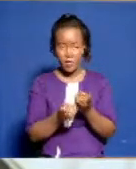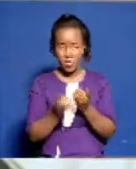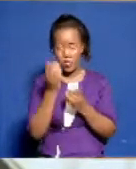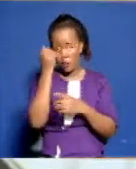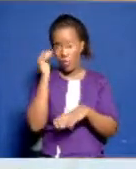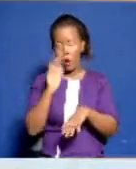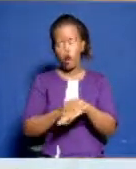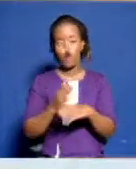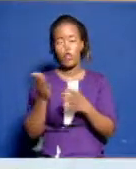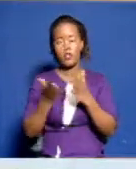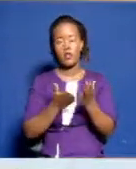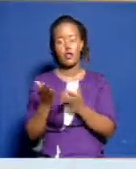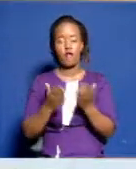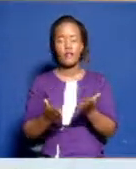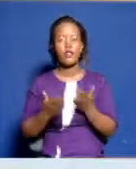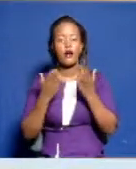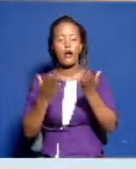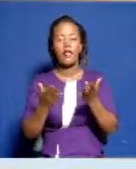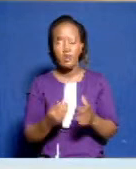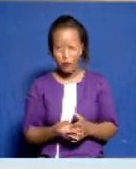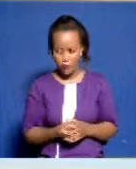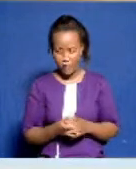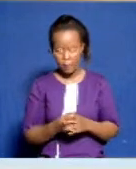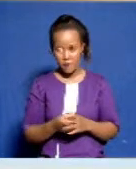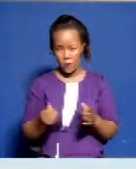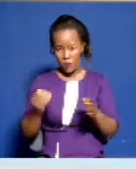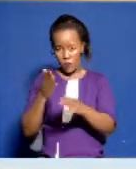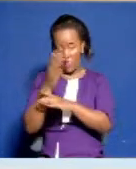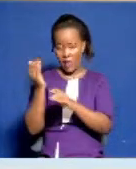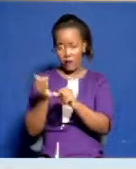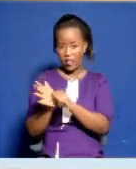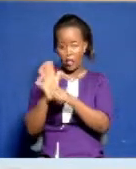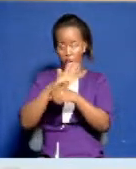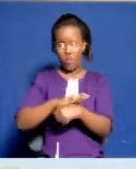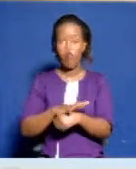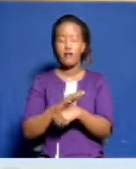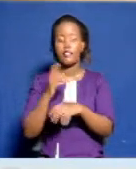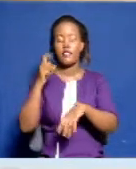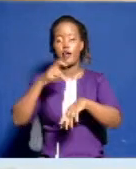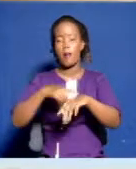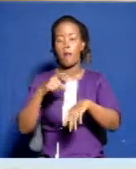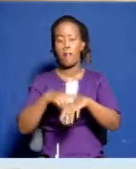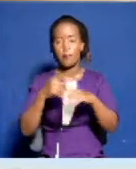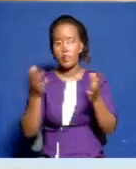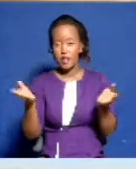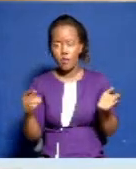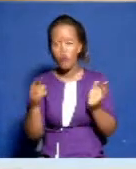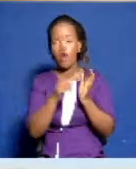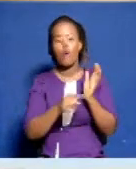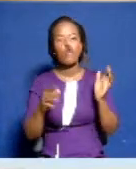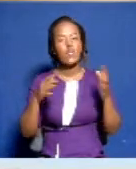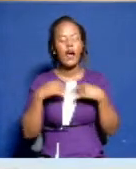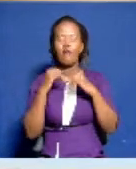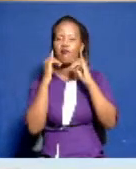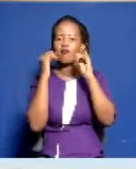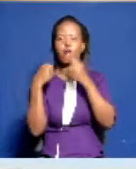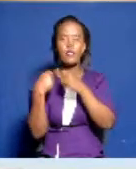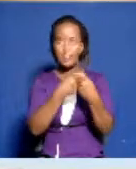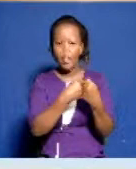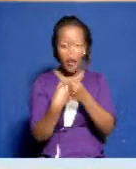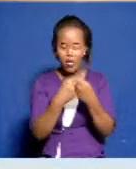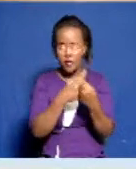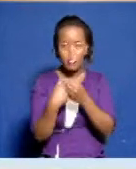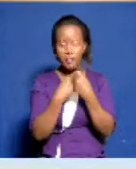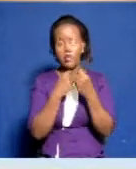service delivery. The emergence of the COVID-19 pandemic presented new challenges in public service